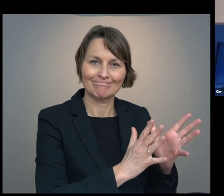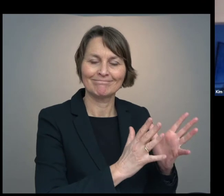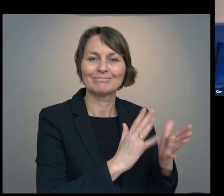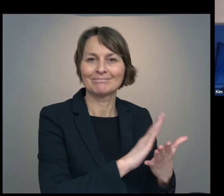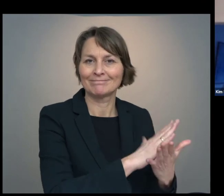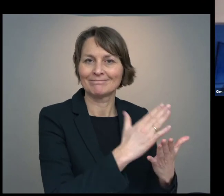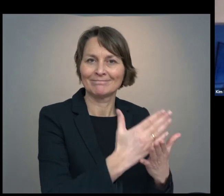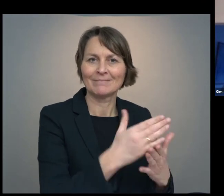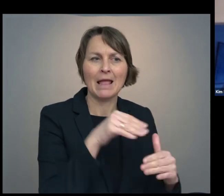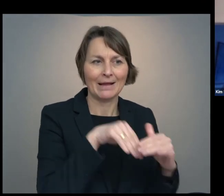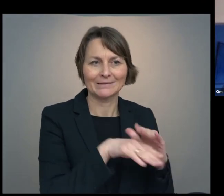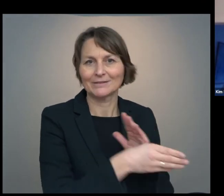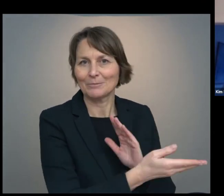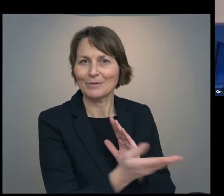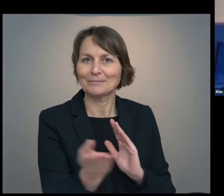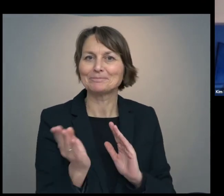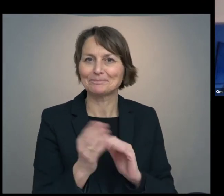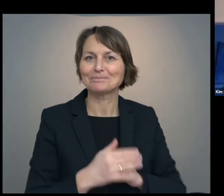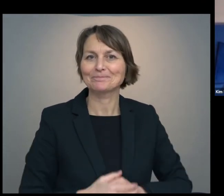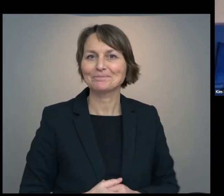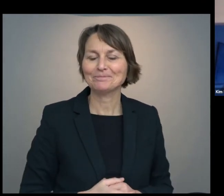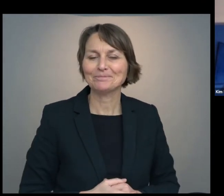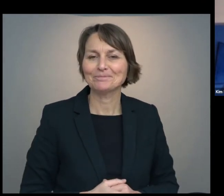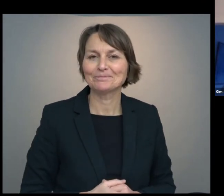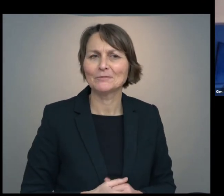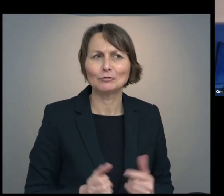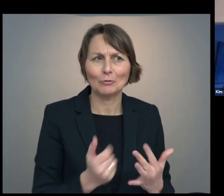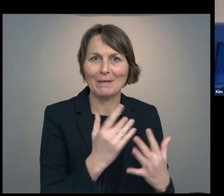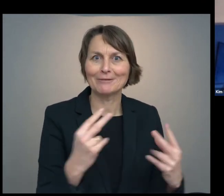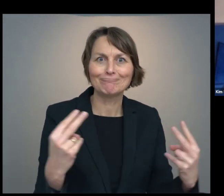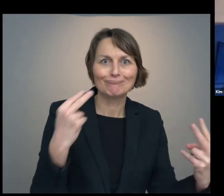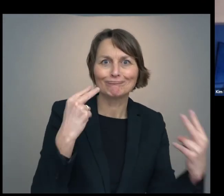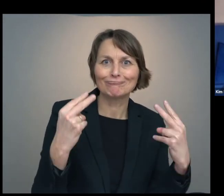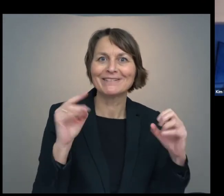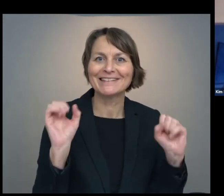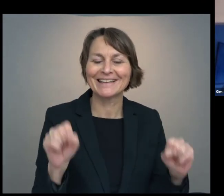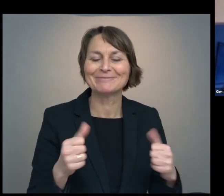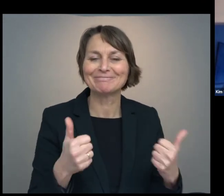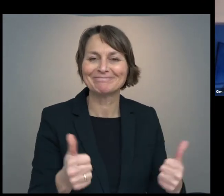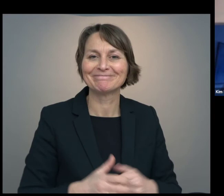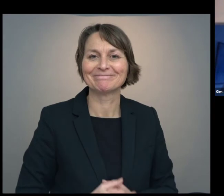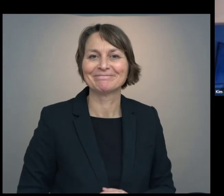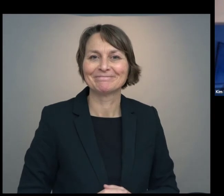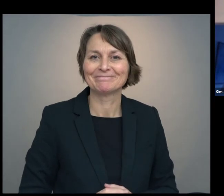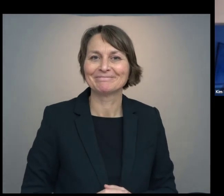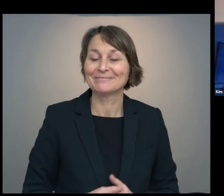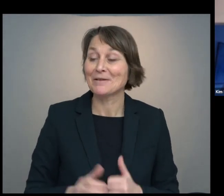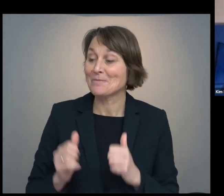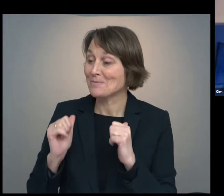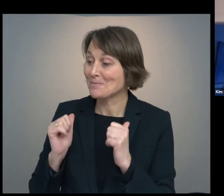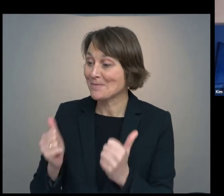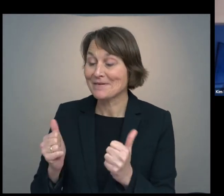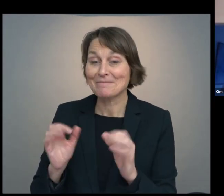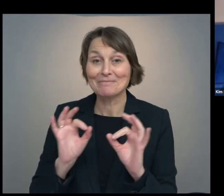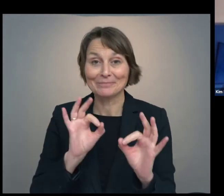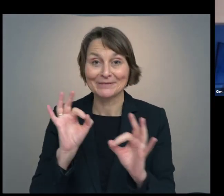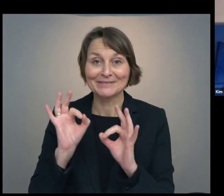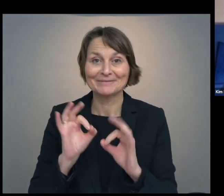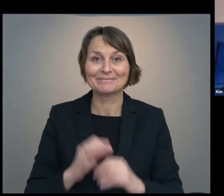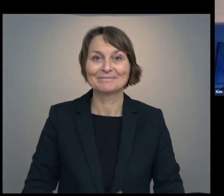live sign in, so also it's accessible to many in the audience.